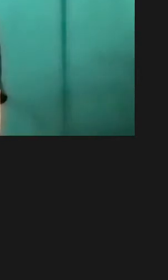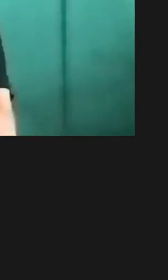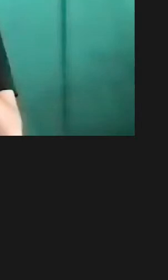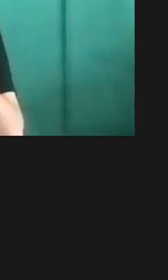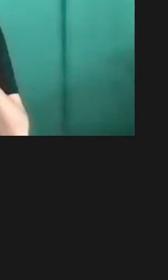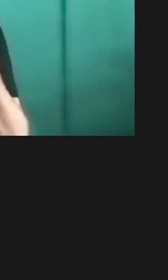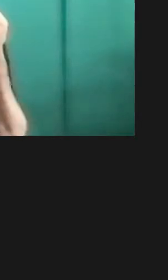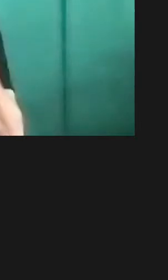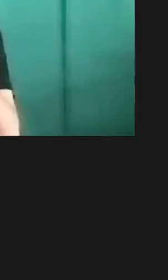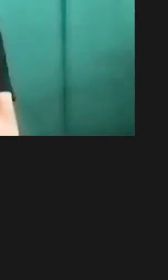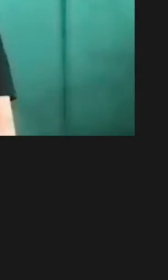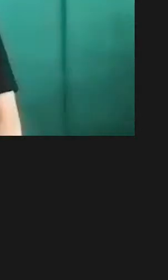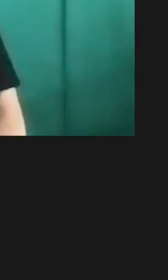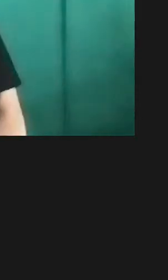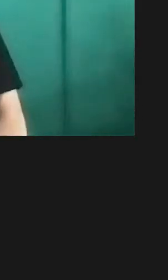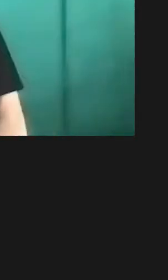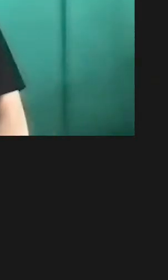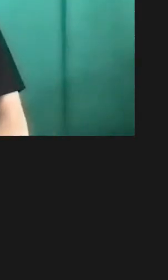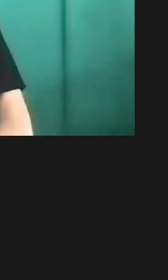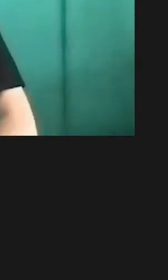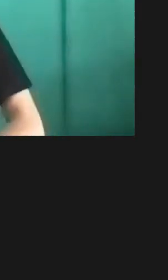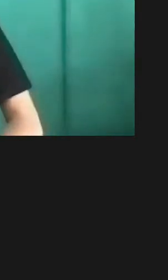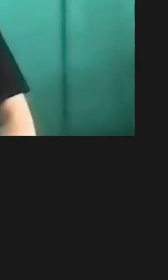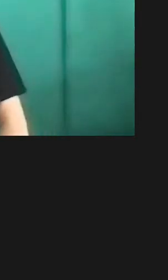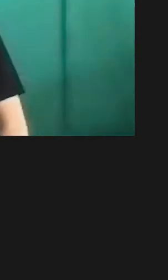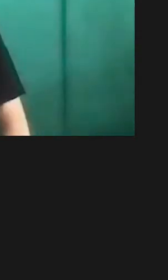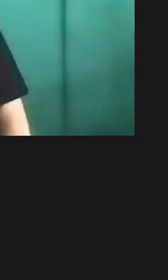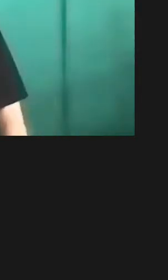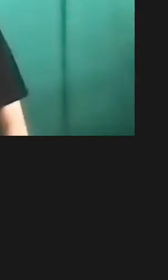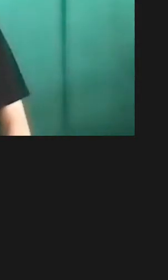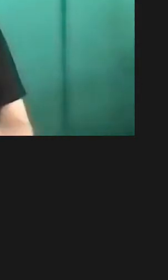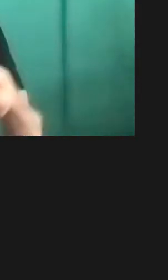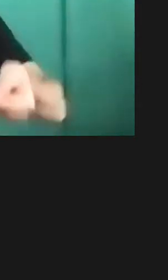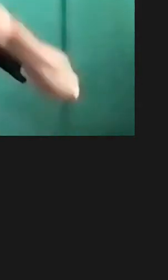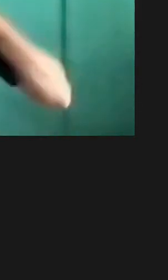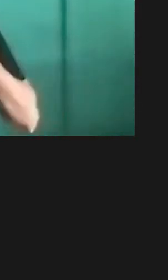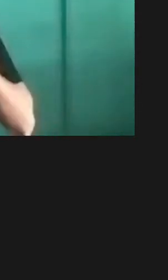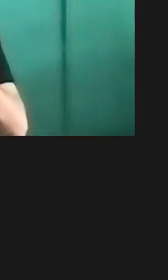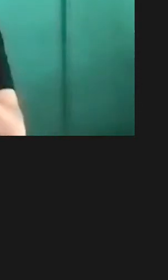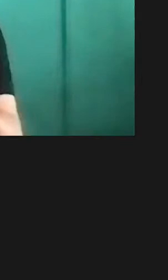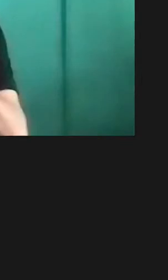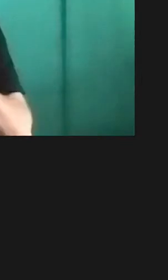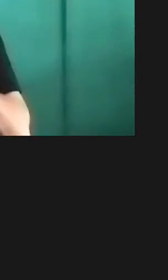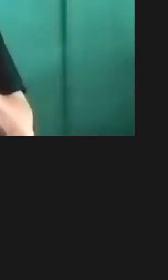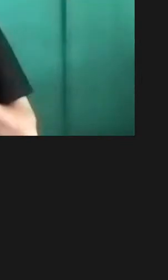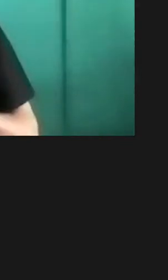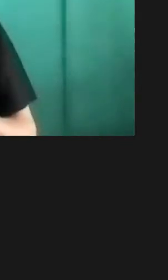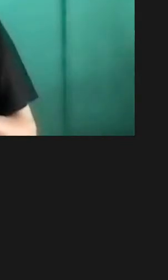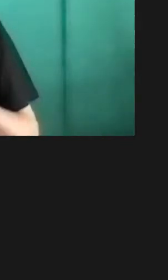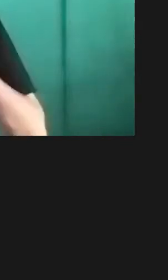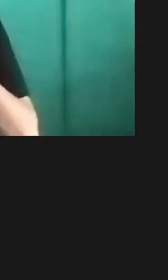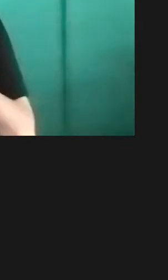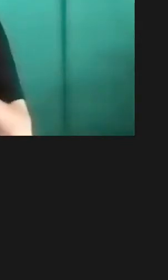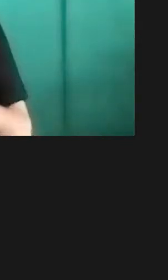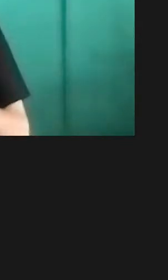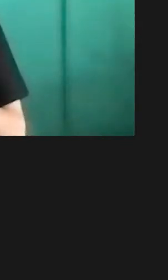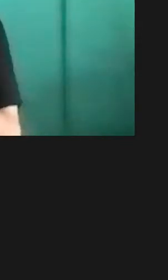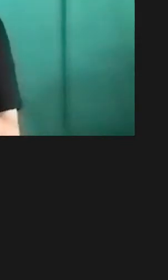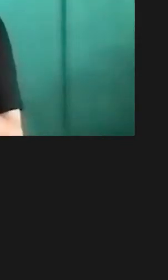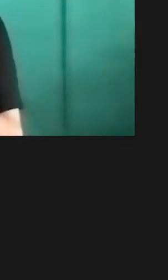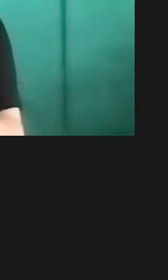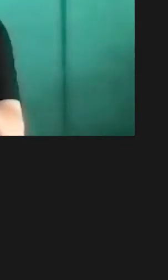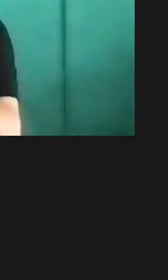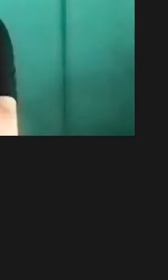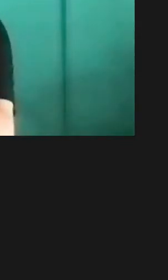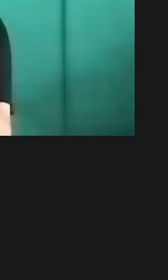financial mechanisms via legal regulations, and also for bringing to us the importance of the focus